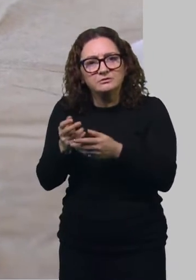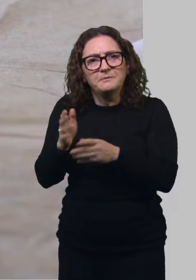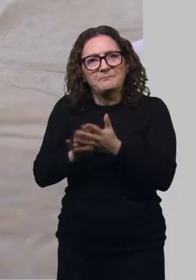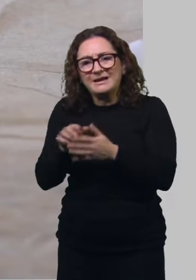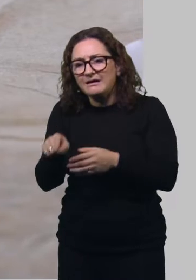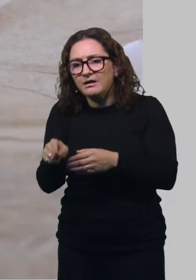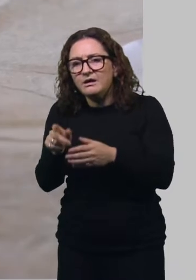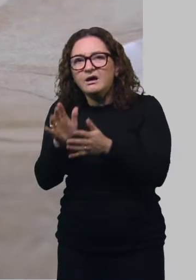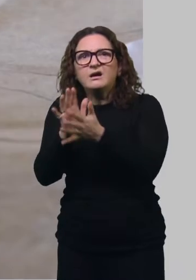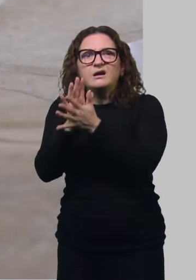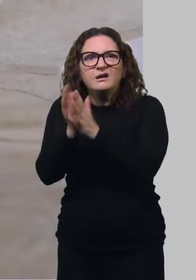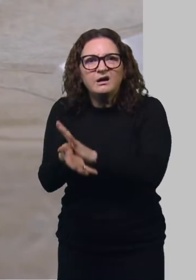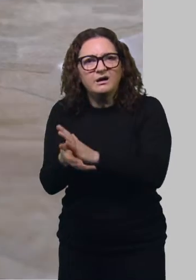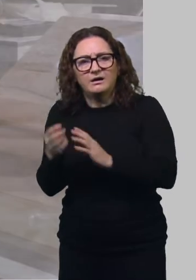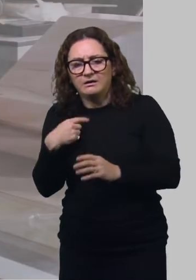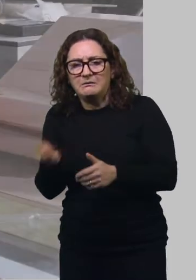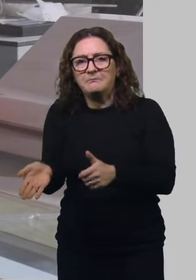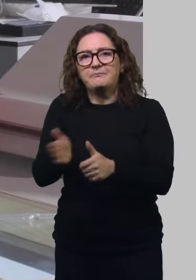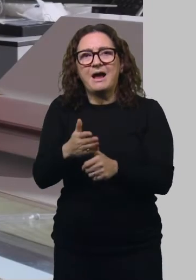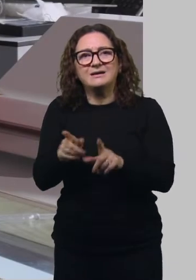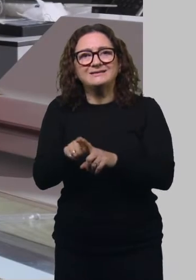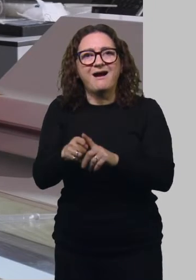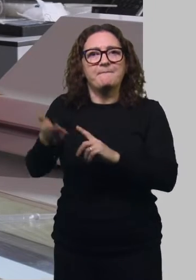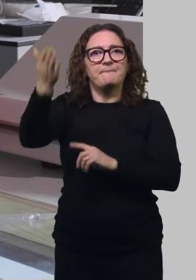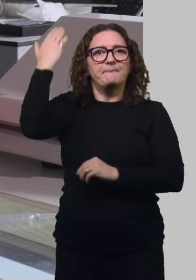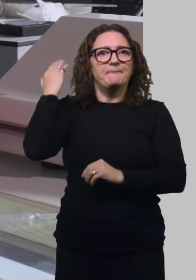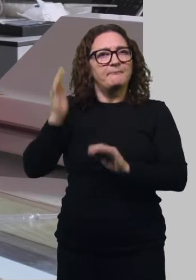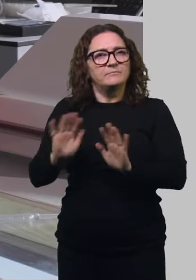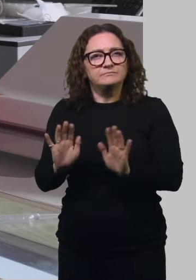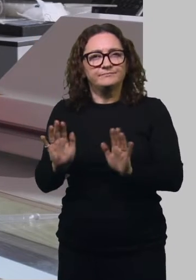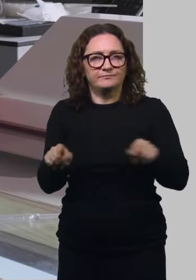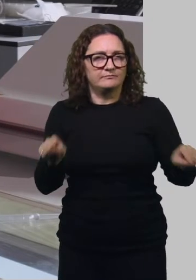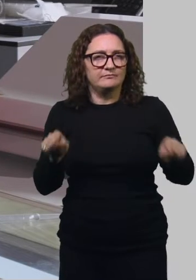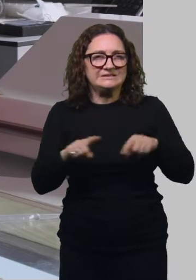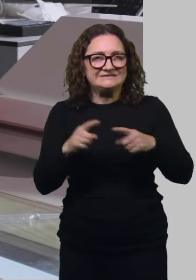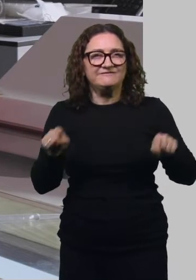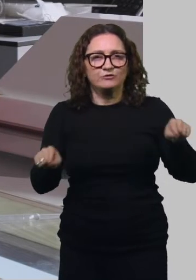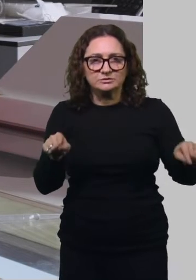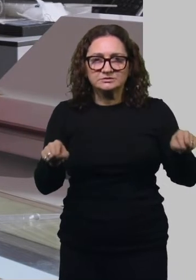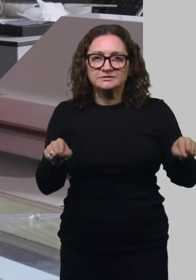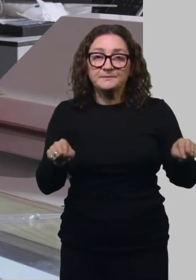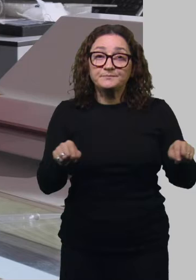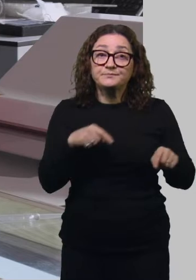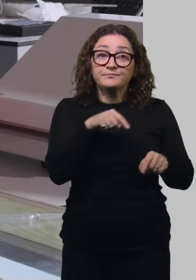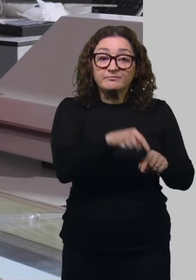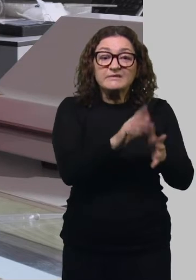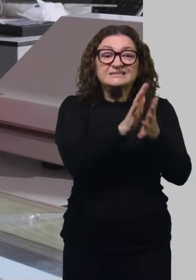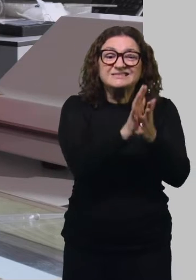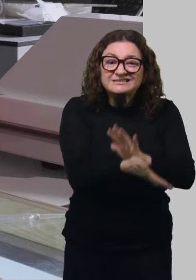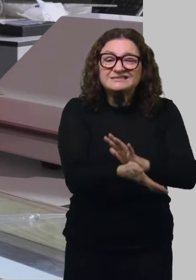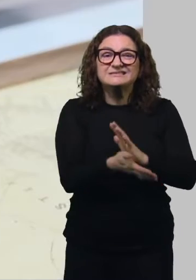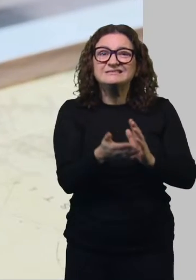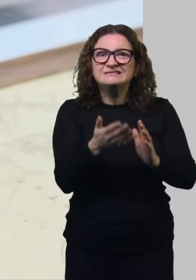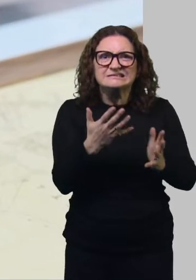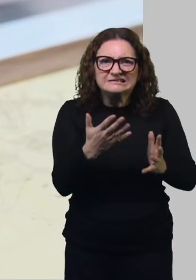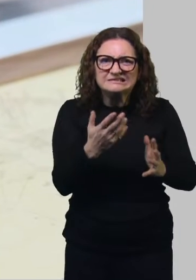back to its original appearance or function. We might not be able to repair every damaged item in our vast collection, but through